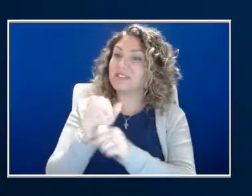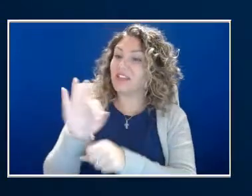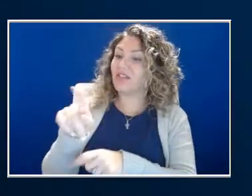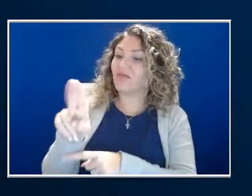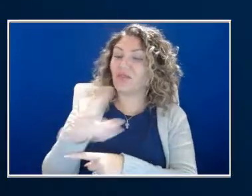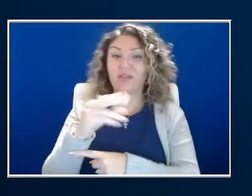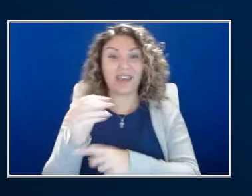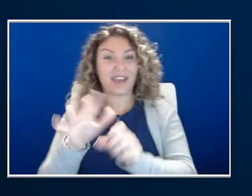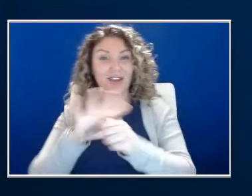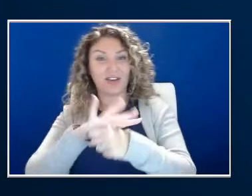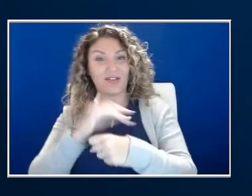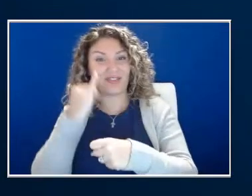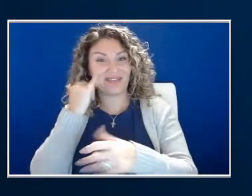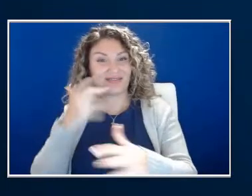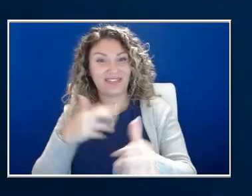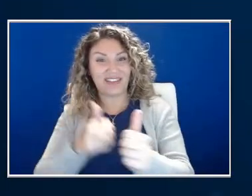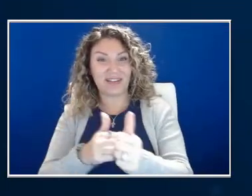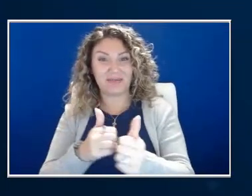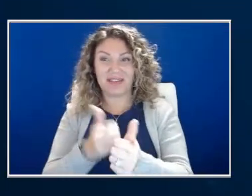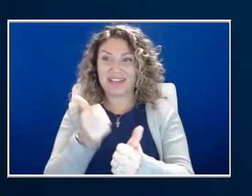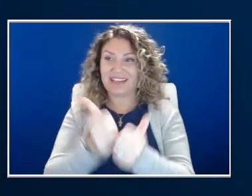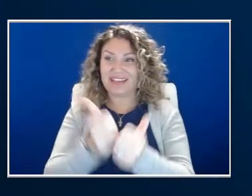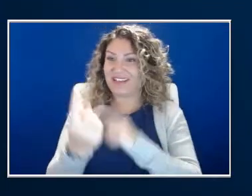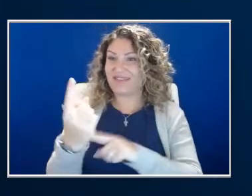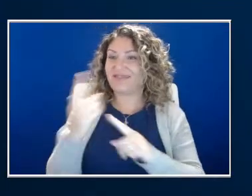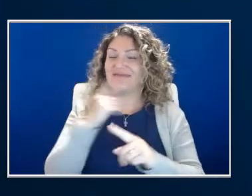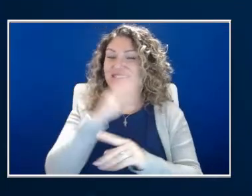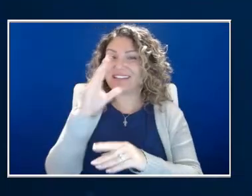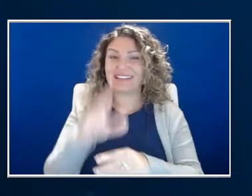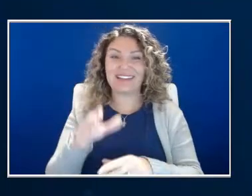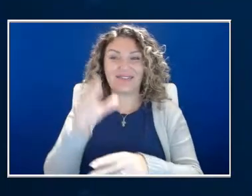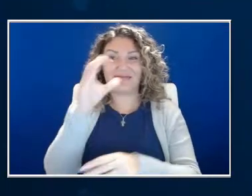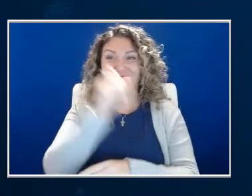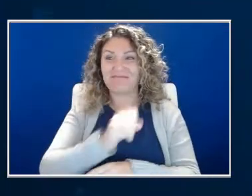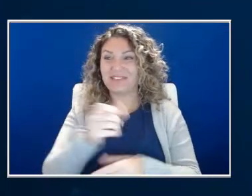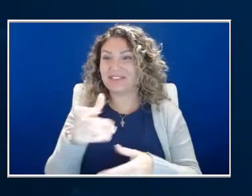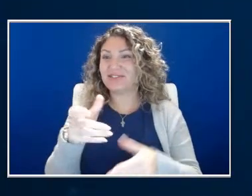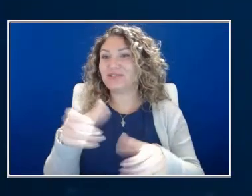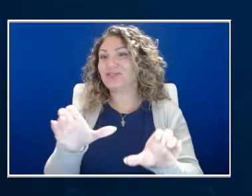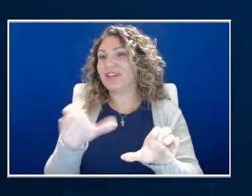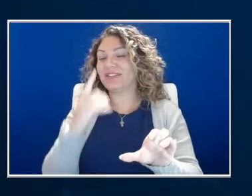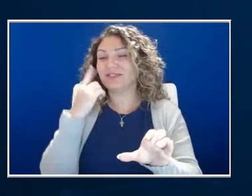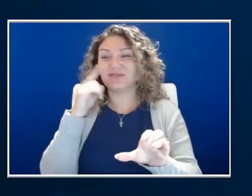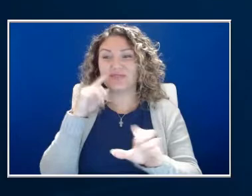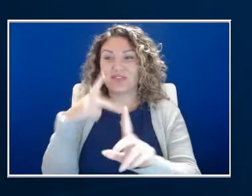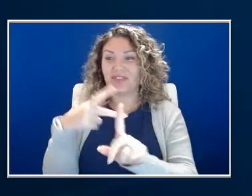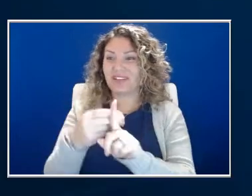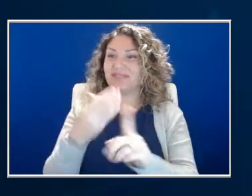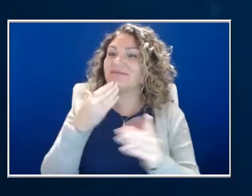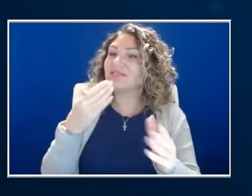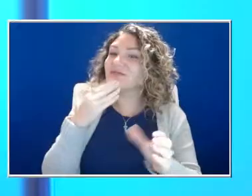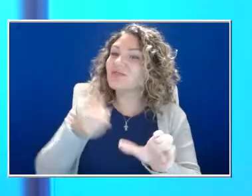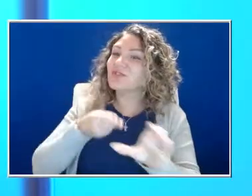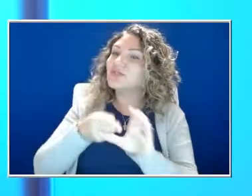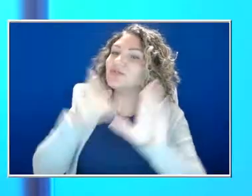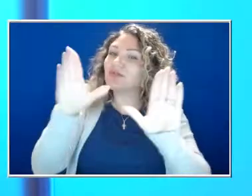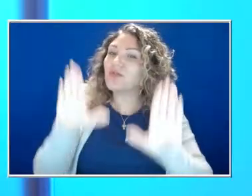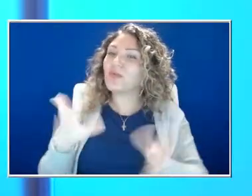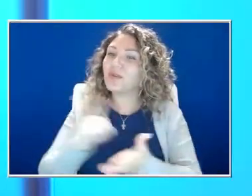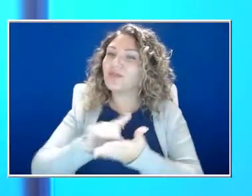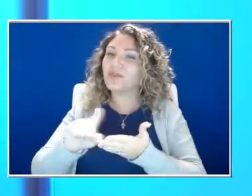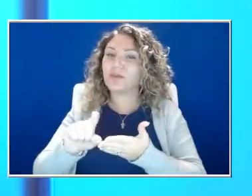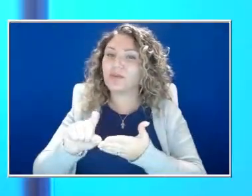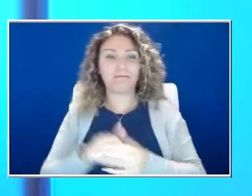to whoever sits in that chair, which is never miss a chance to get vaccinated. Right. Dr. Lauer, thanks so much for joining us today. Have a great week. My pleasure. Thank you.